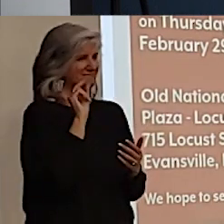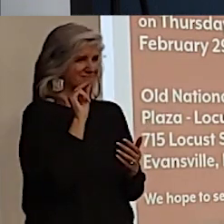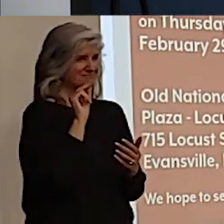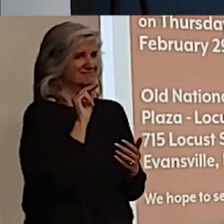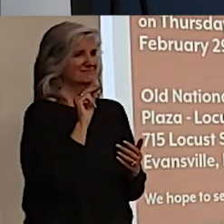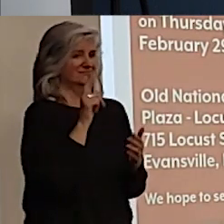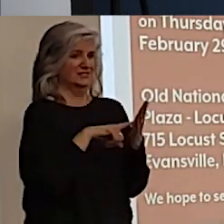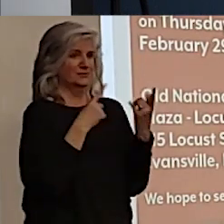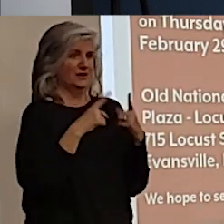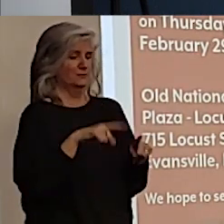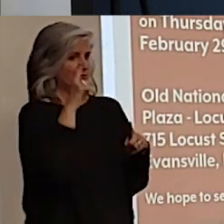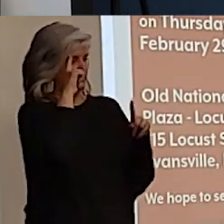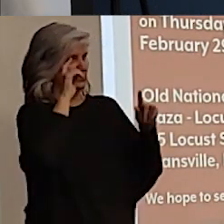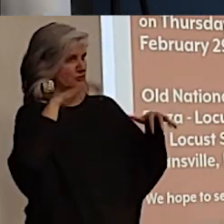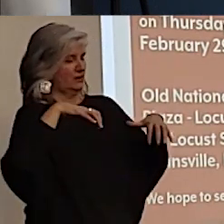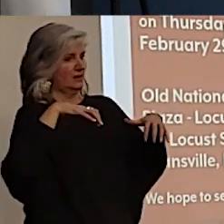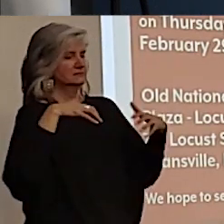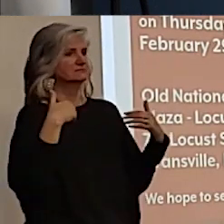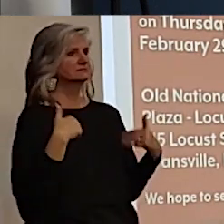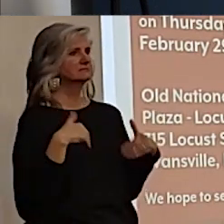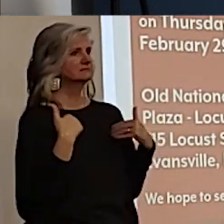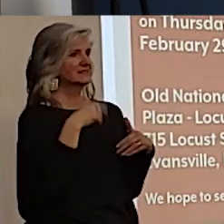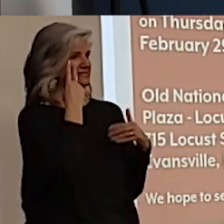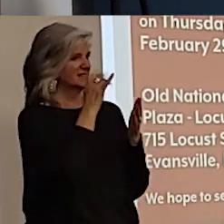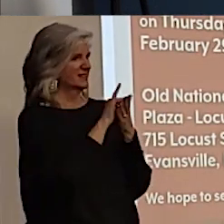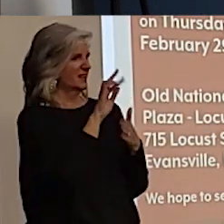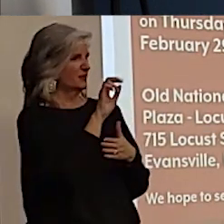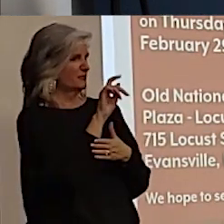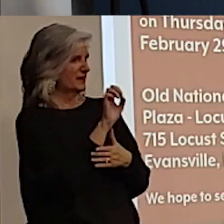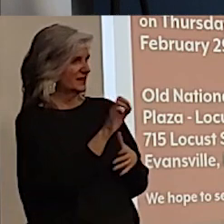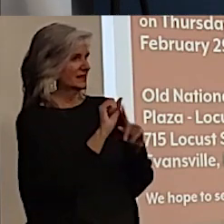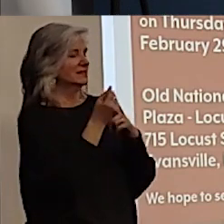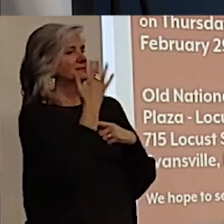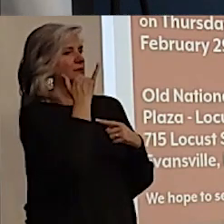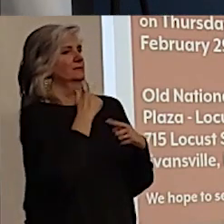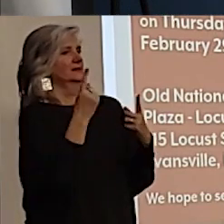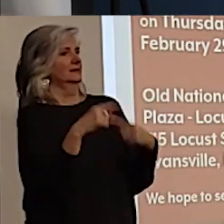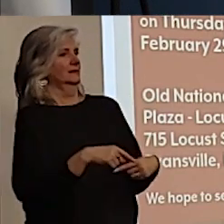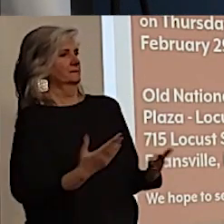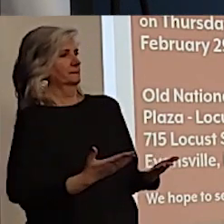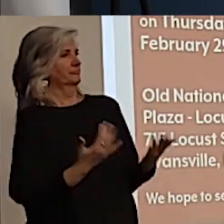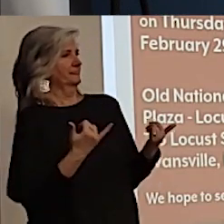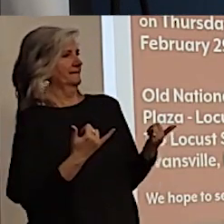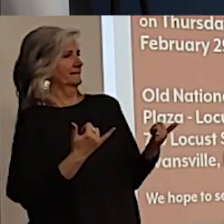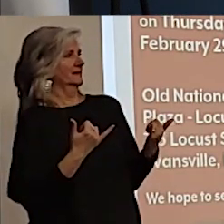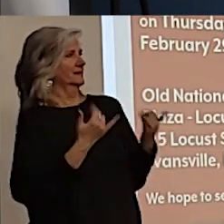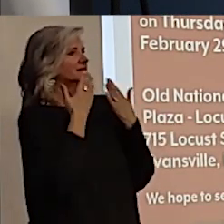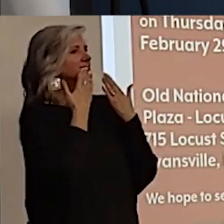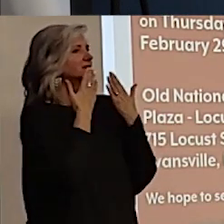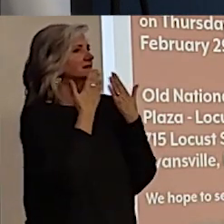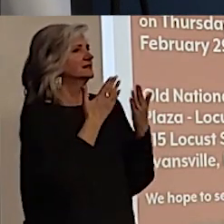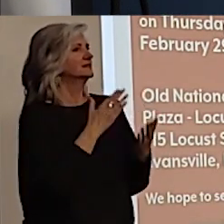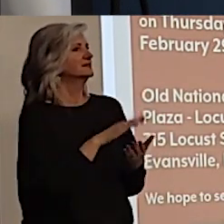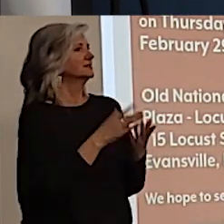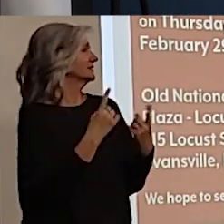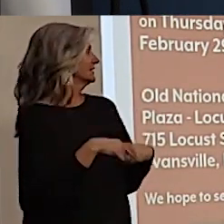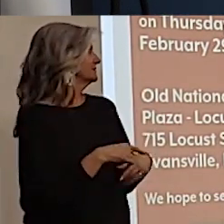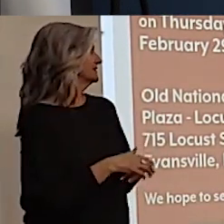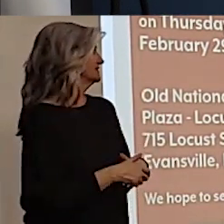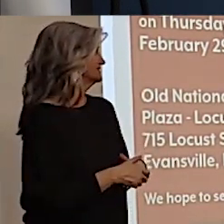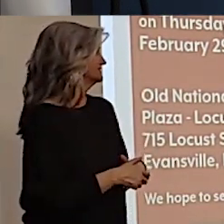here. We were shocked and stunned to see this rate case, and that's why we're here today. So thanks everybody for coming. Not cutting